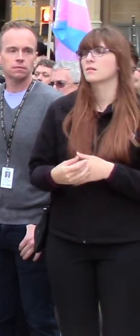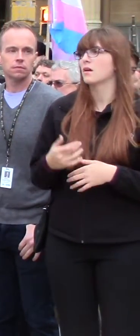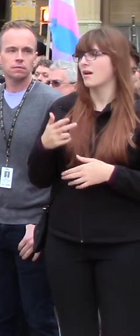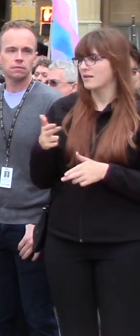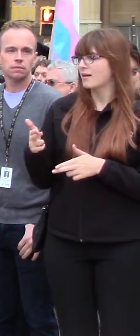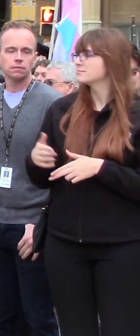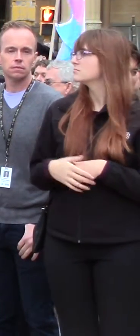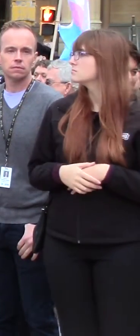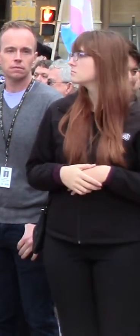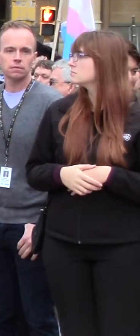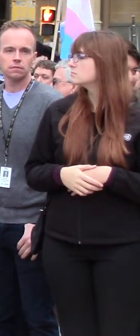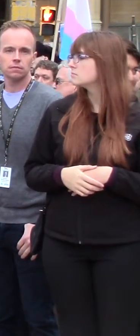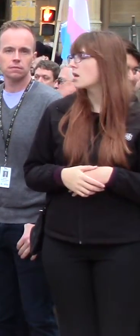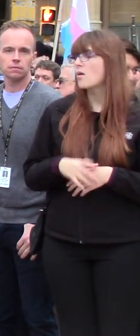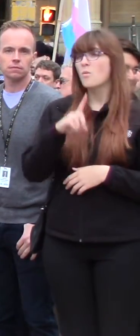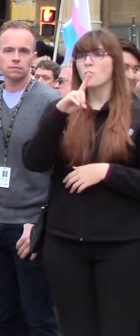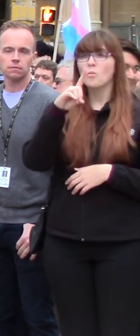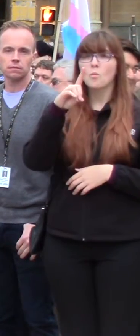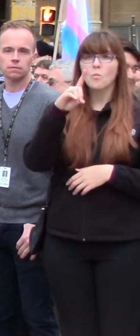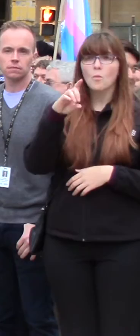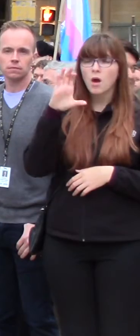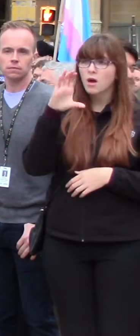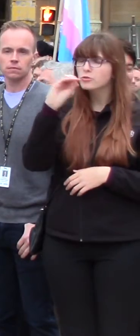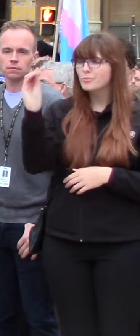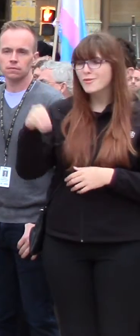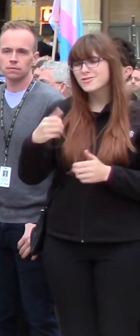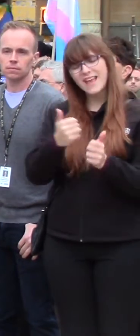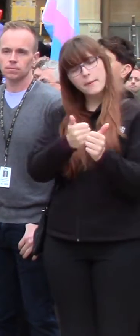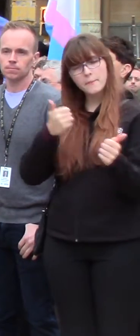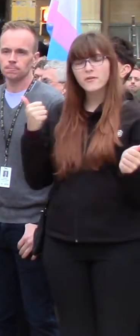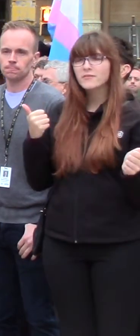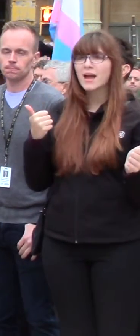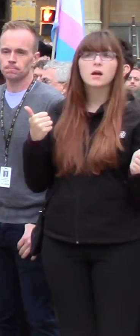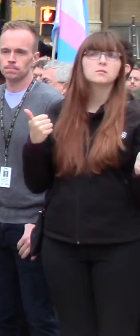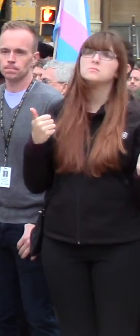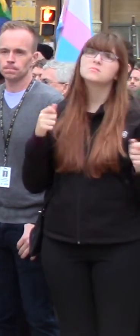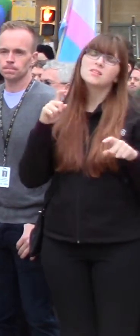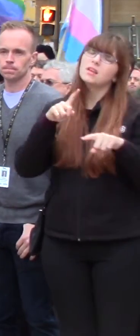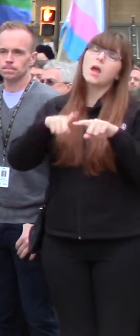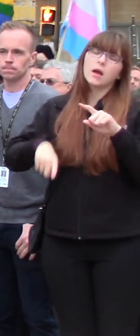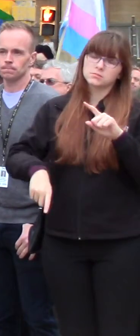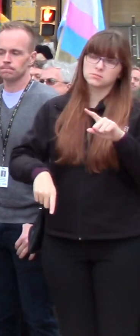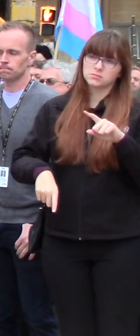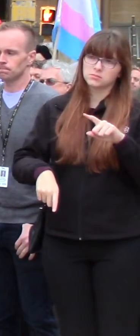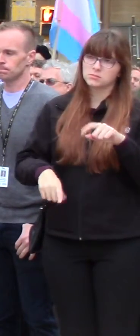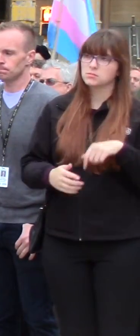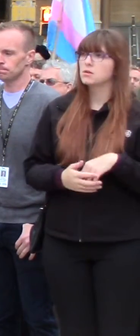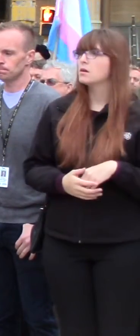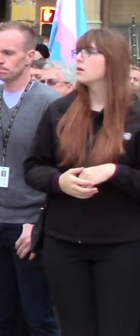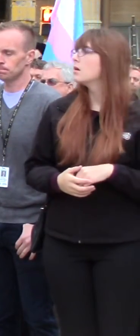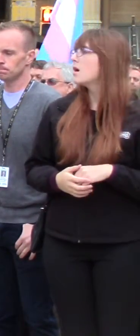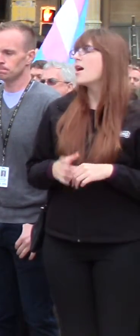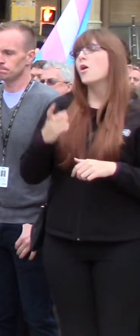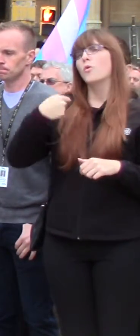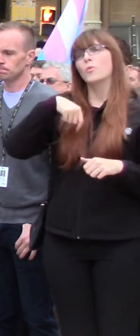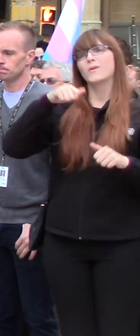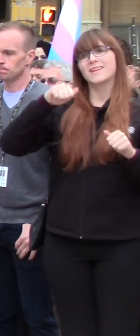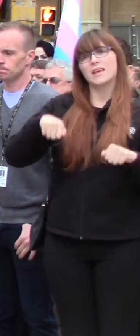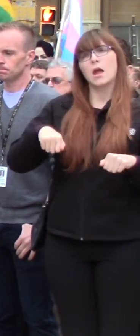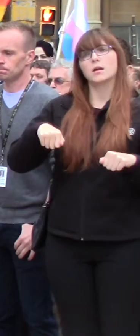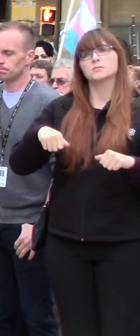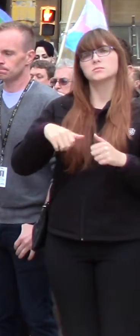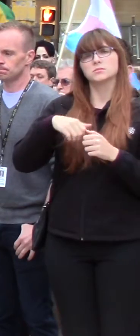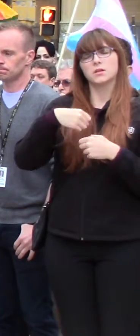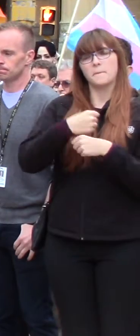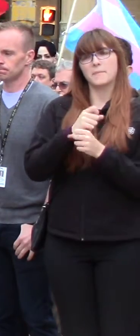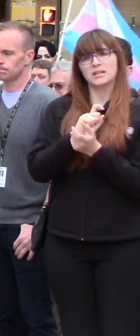While we can never 100% prevent a madman from causing death or destruction, we can take these and other actions. We